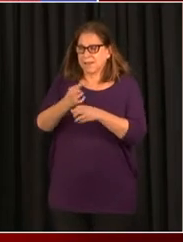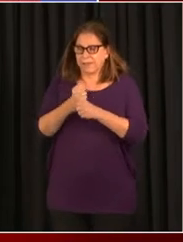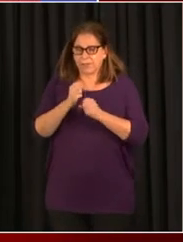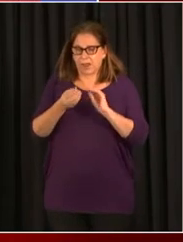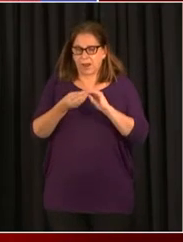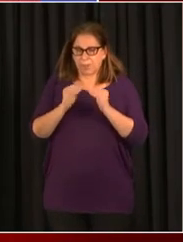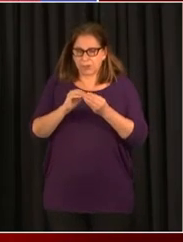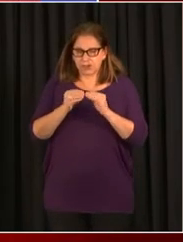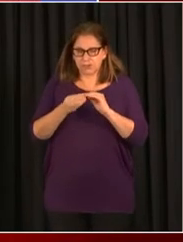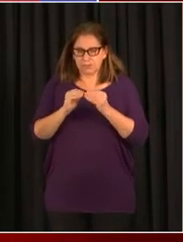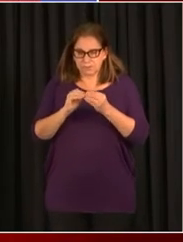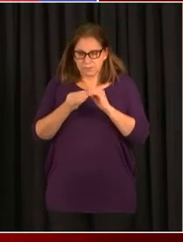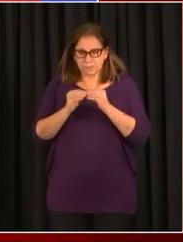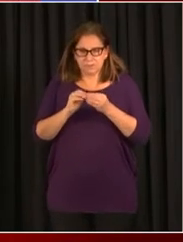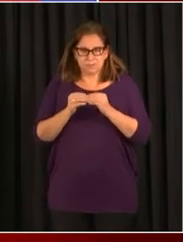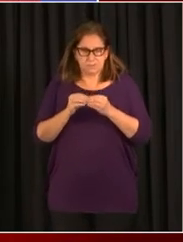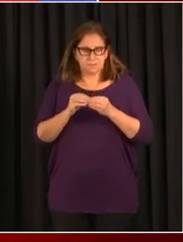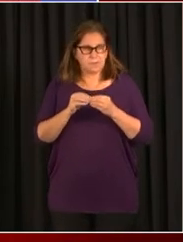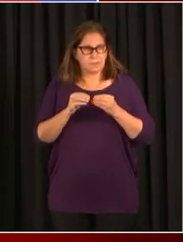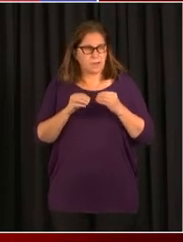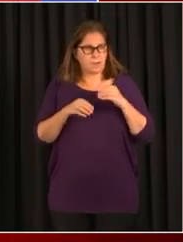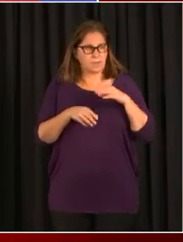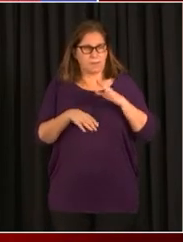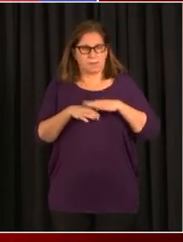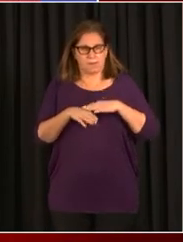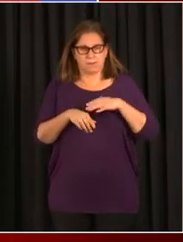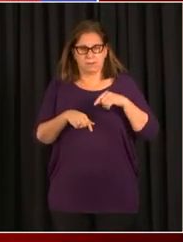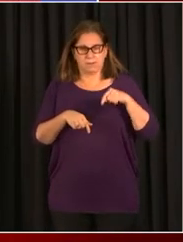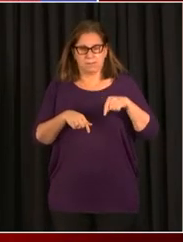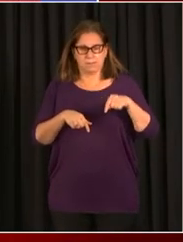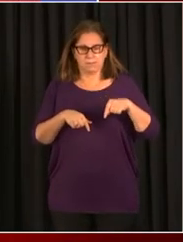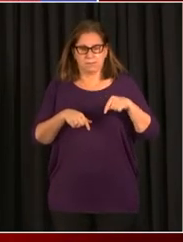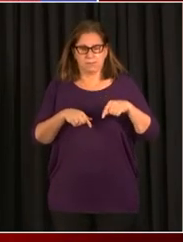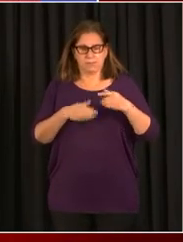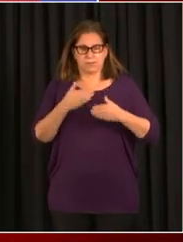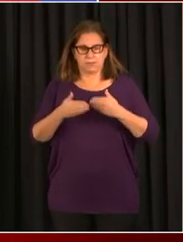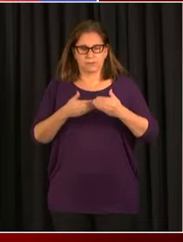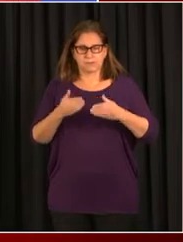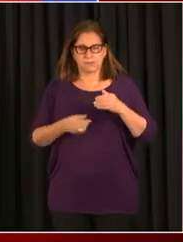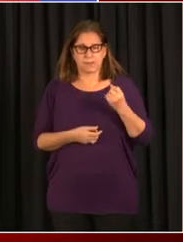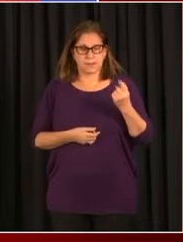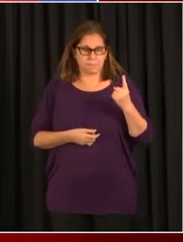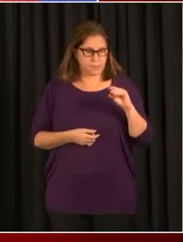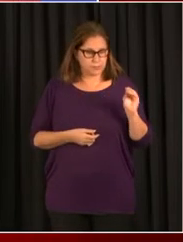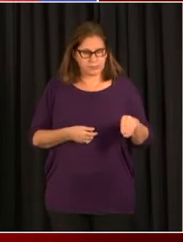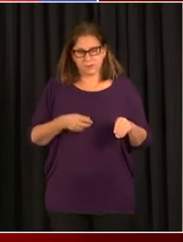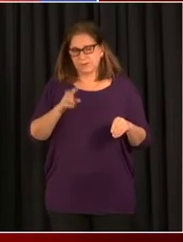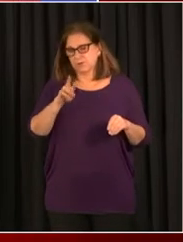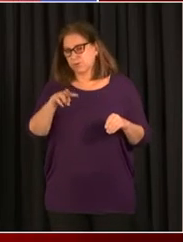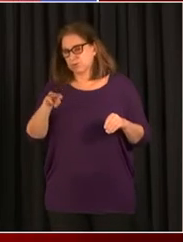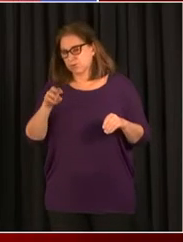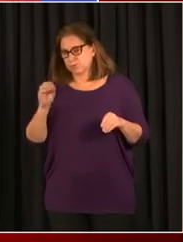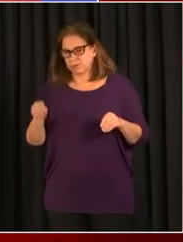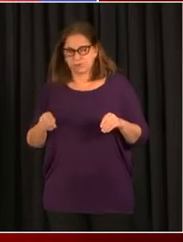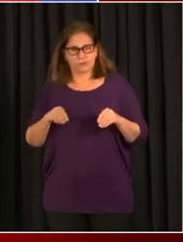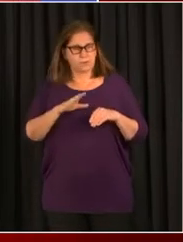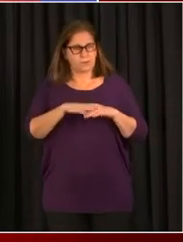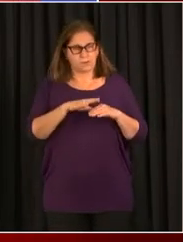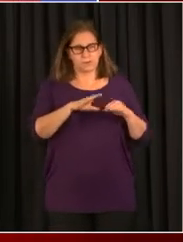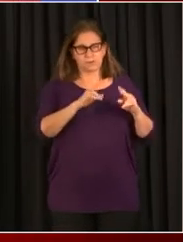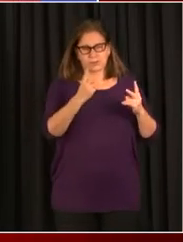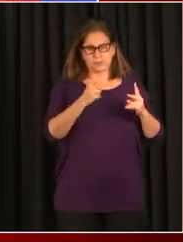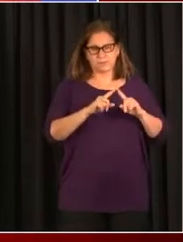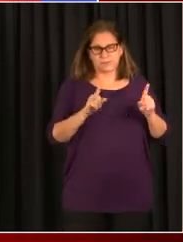lost progress at 11% and 22%. Don't ask me the categories right now, but one of those numbers, instead of saying